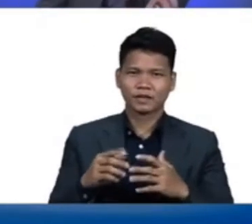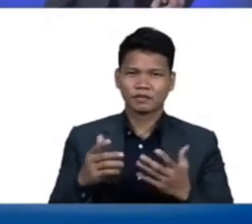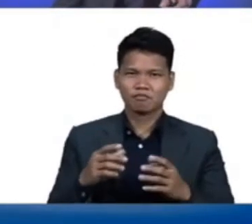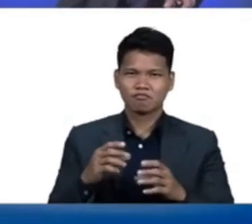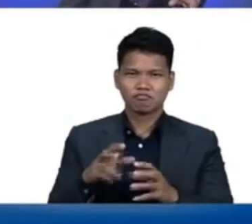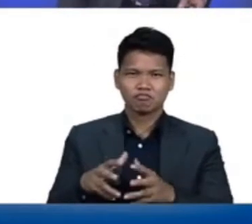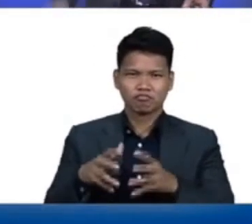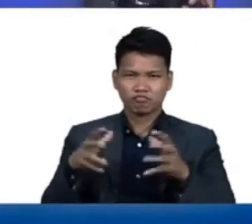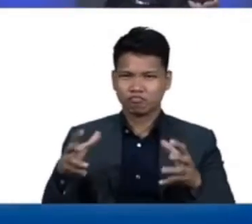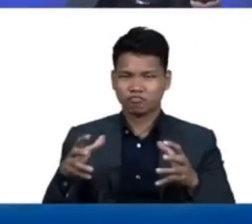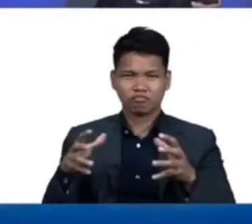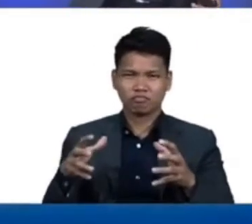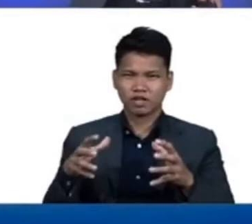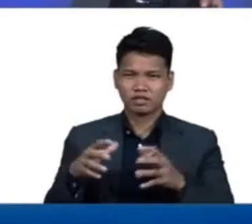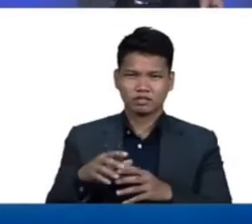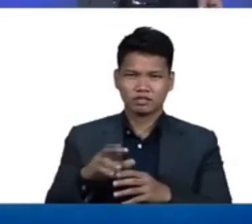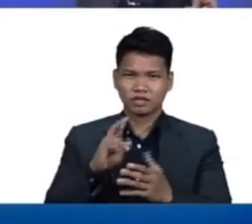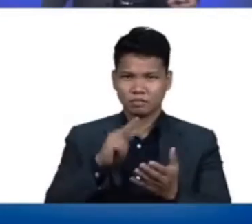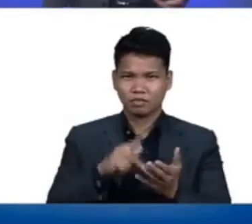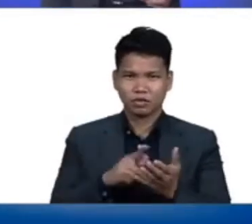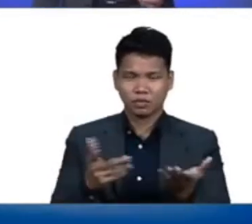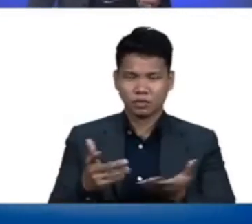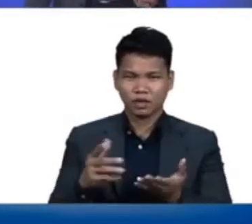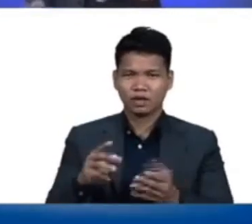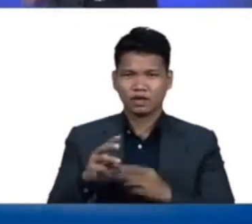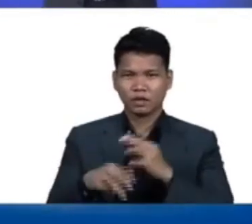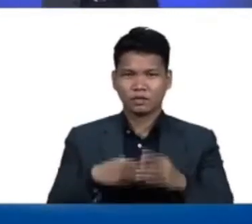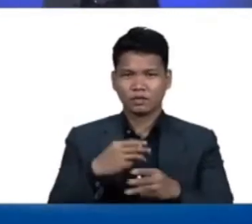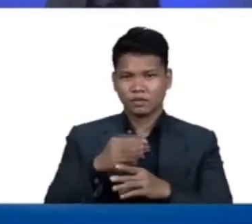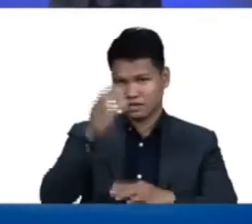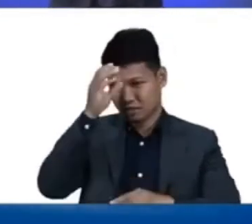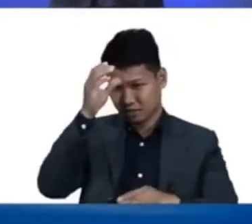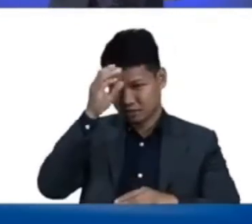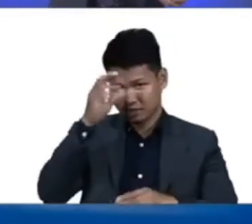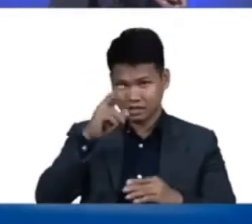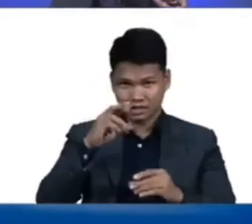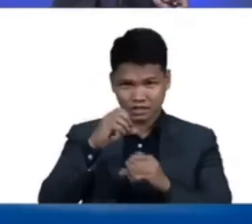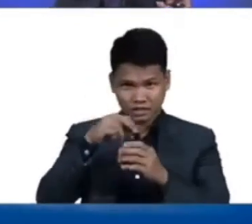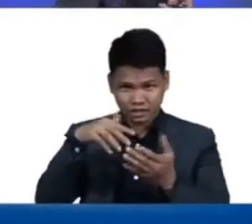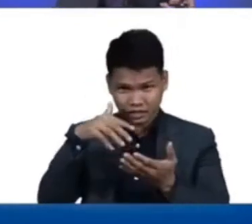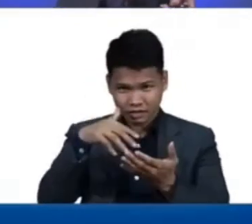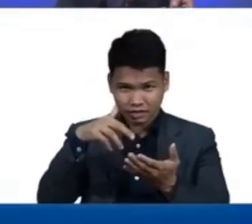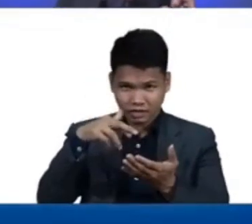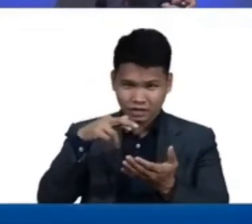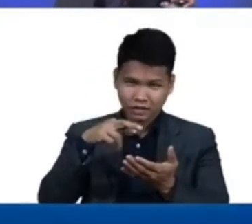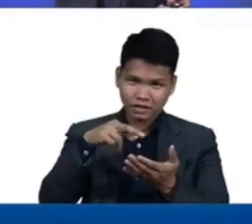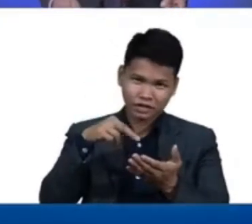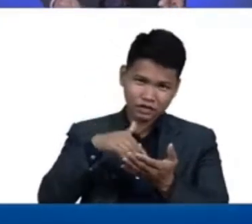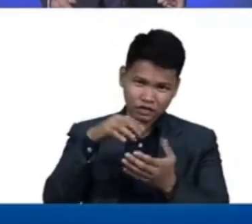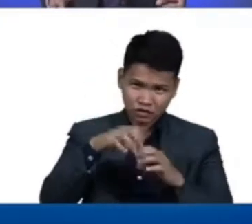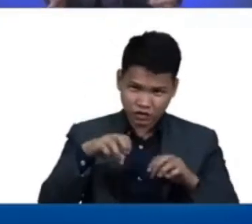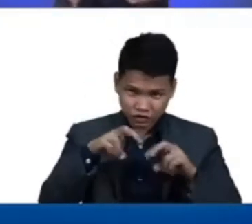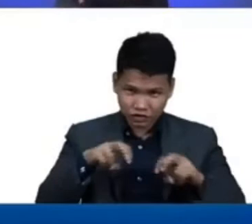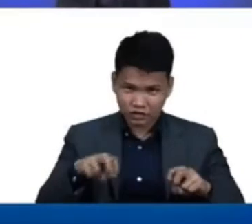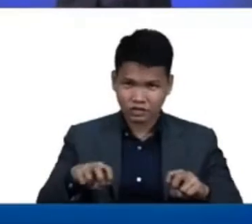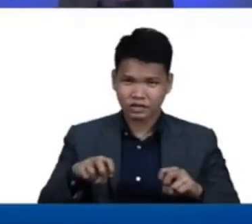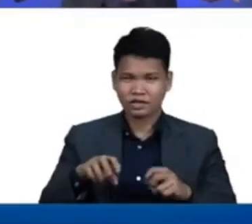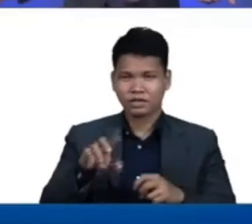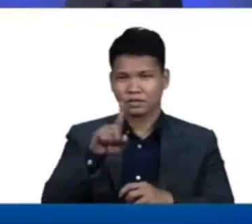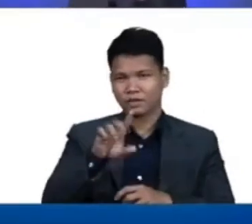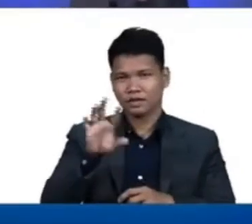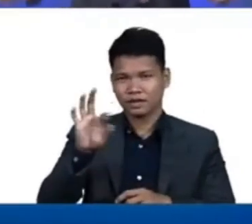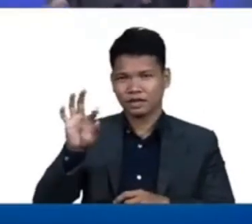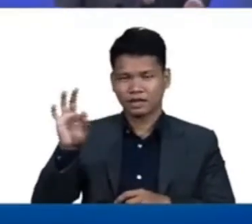Research Fund in 1997 recommended we lower our risk of cancer by